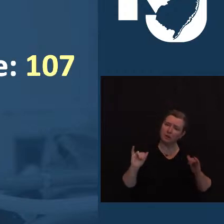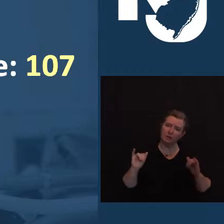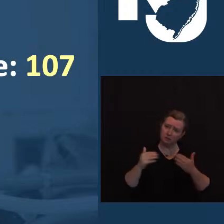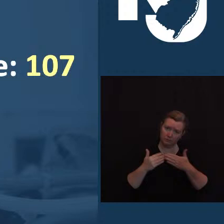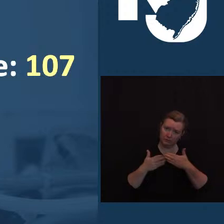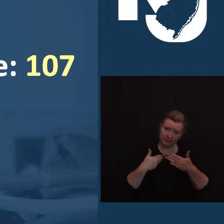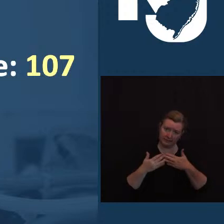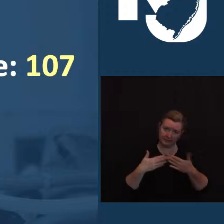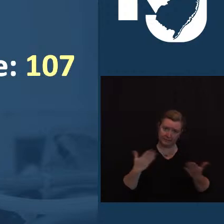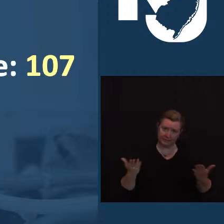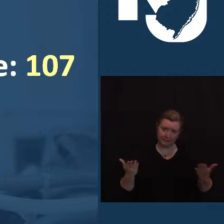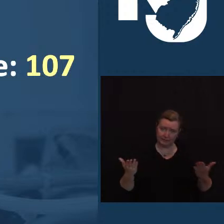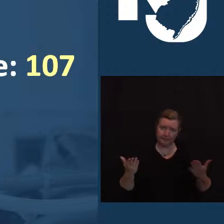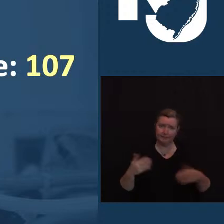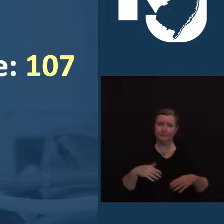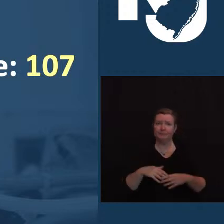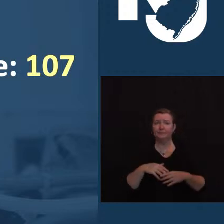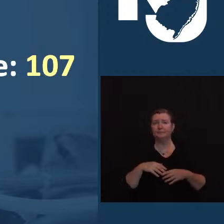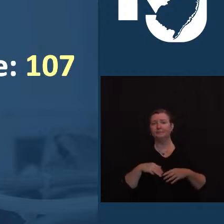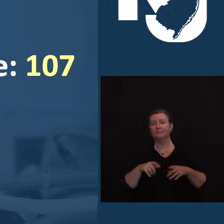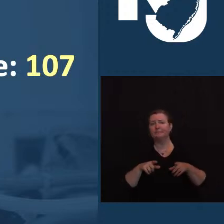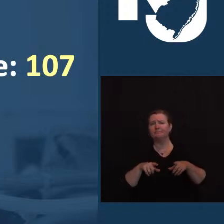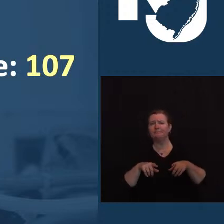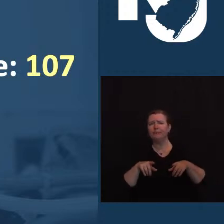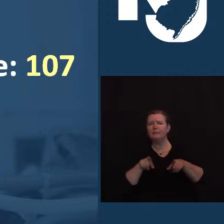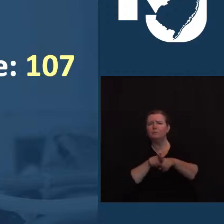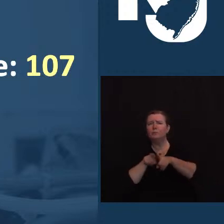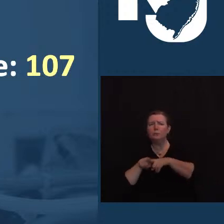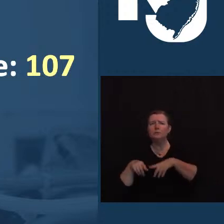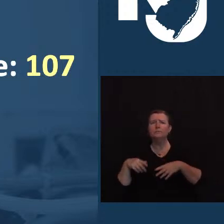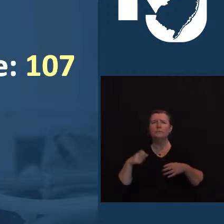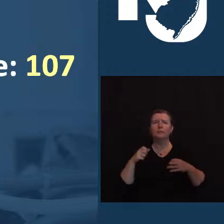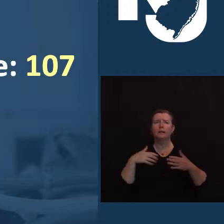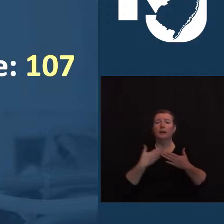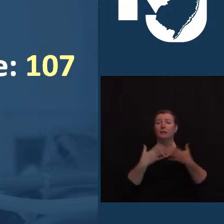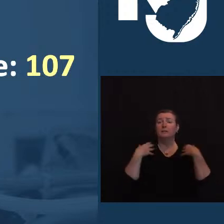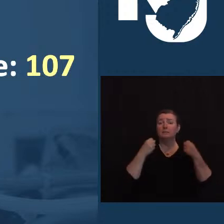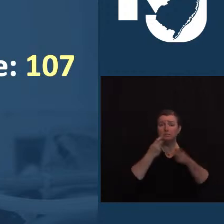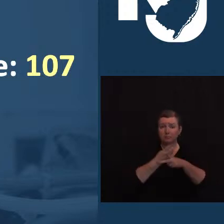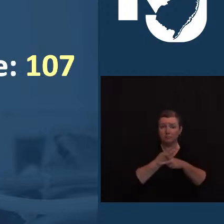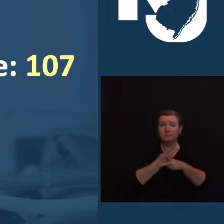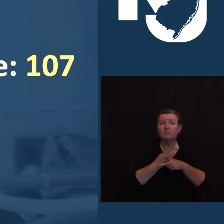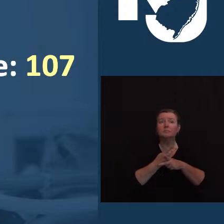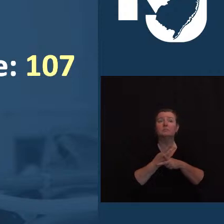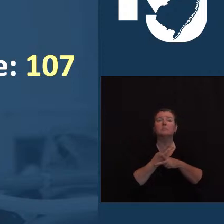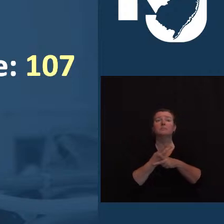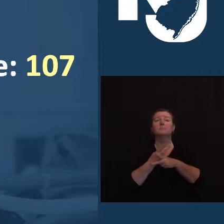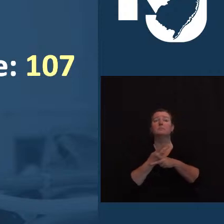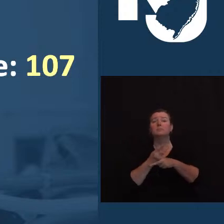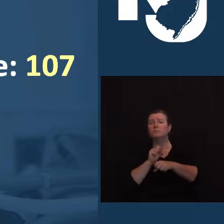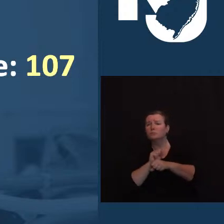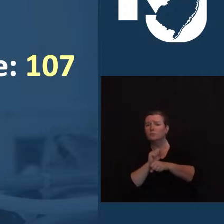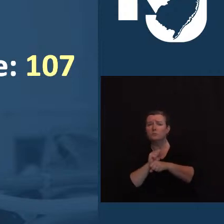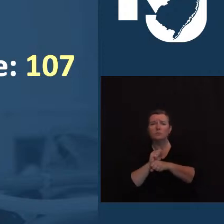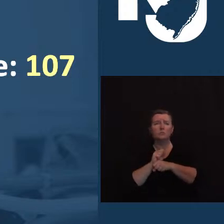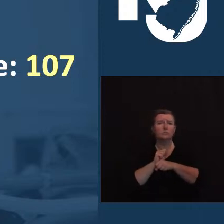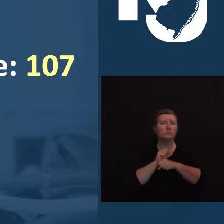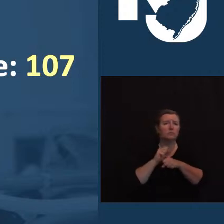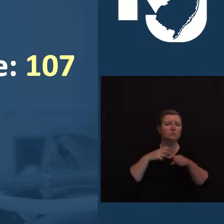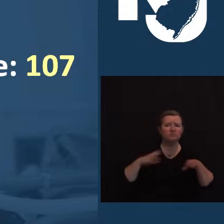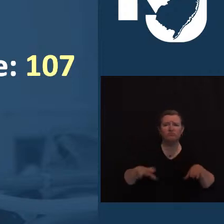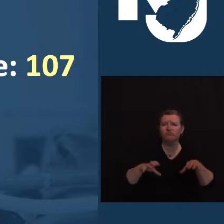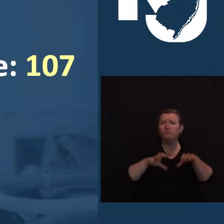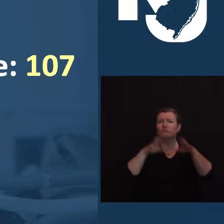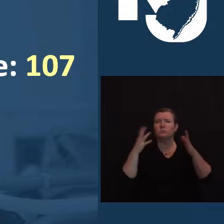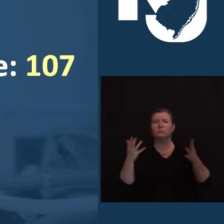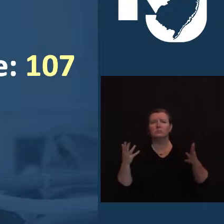to the strength of our healthcare network and how well we have all done to put ourselves in such a strong position to lead the